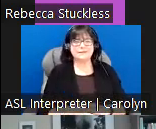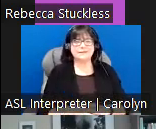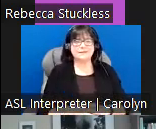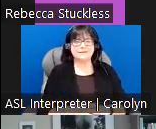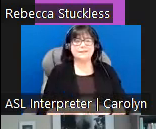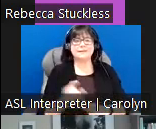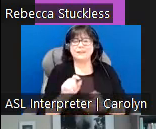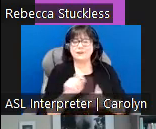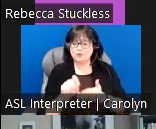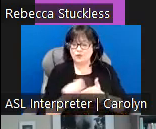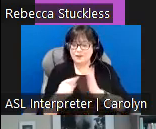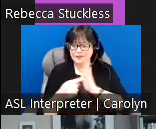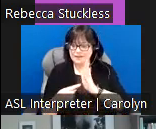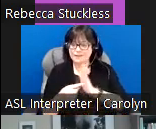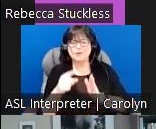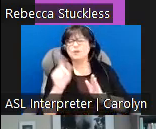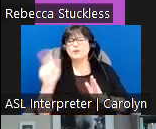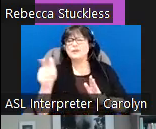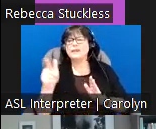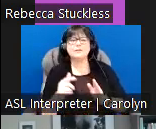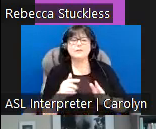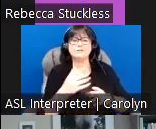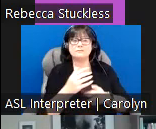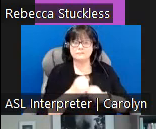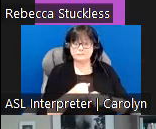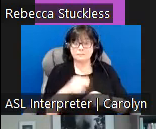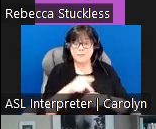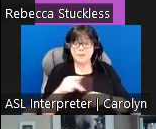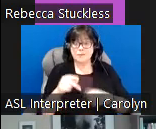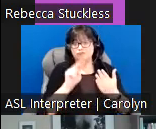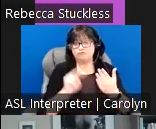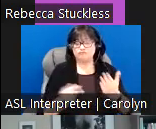you can go back to this and take a look at this as you wish.